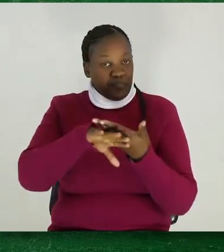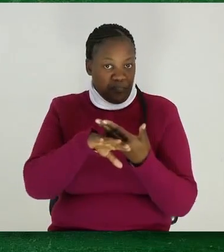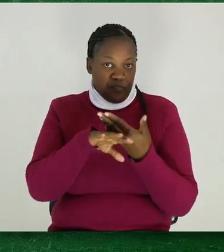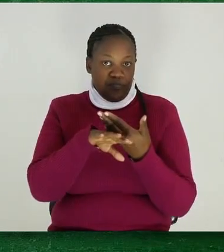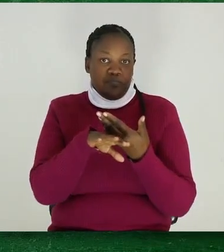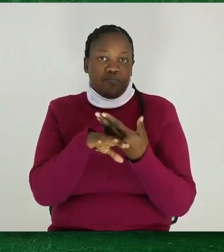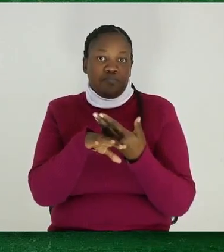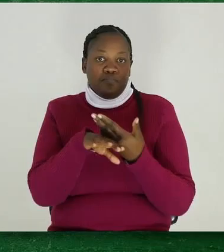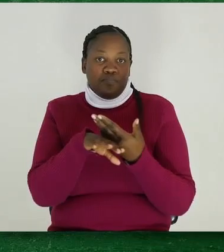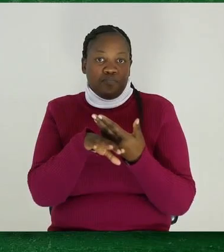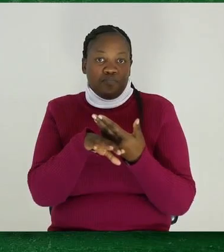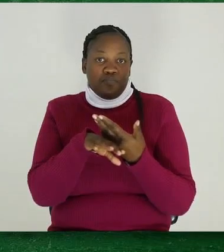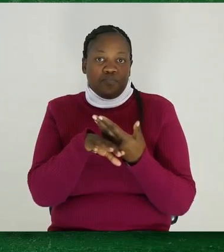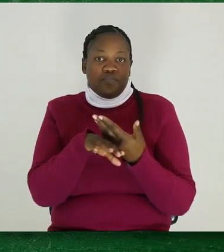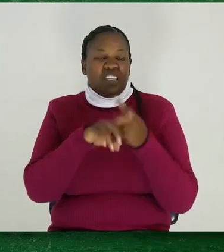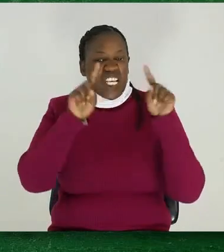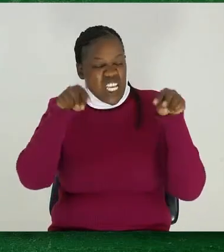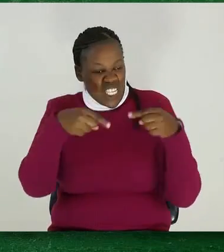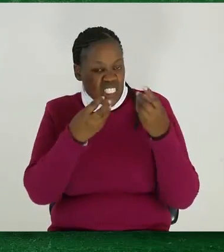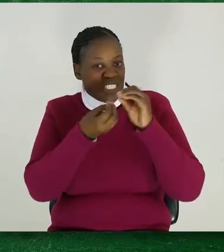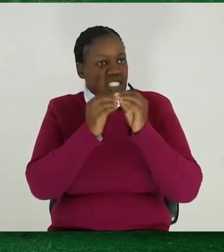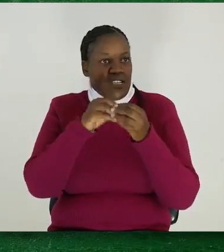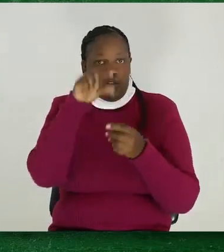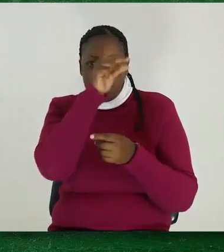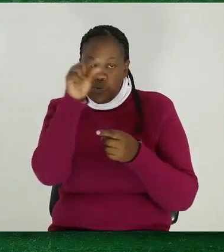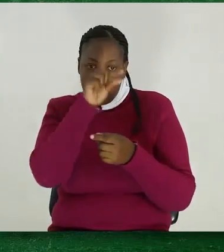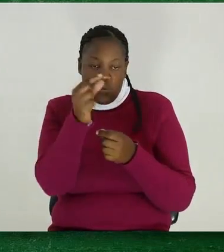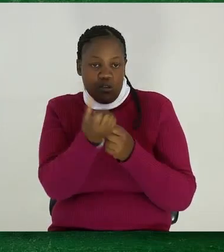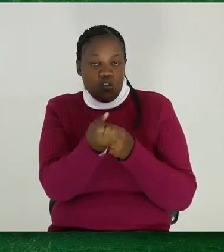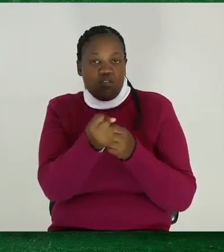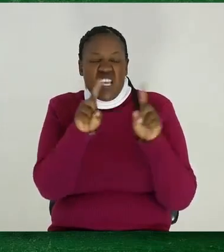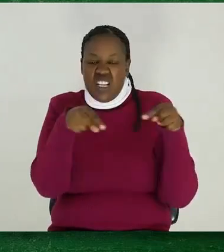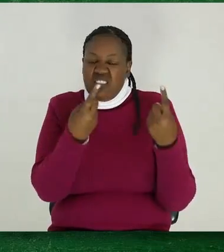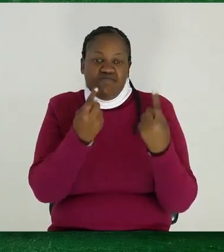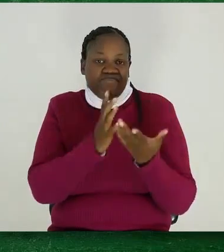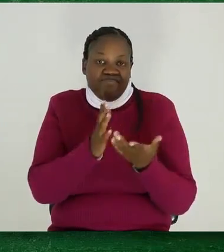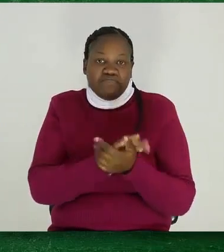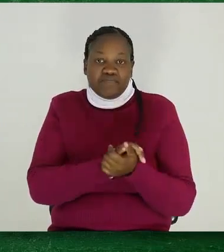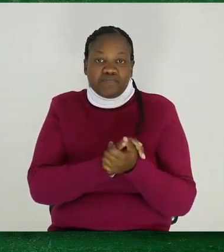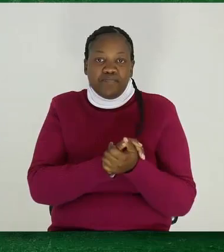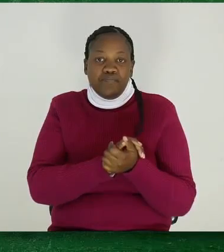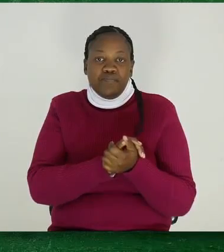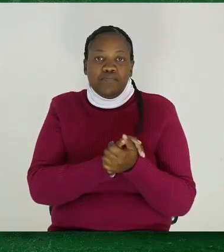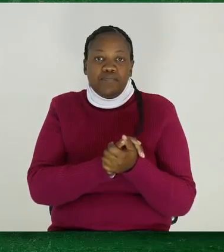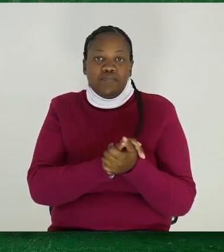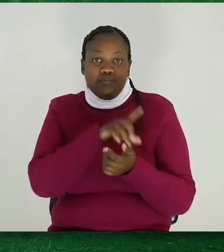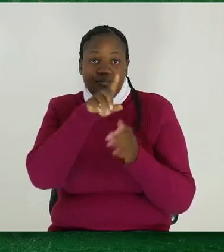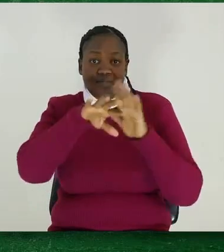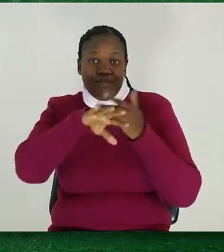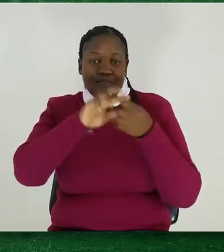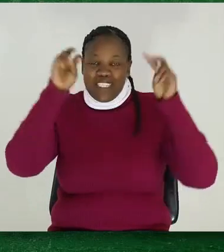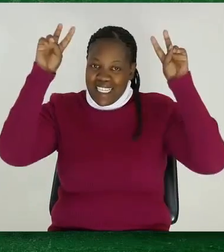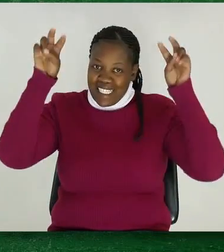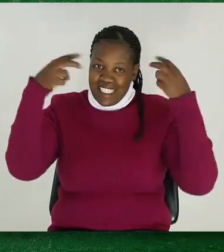Iron muscles. Clever at words. Kicks back at criticism. Entertainer